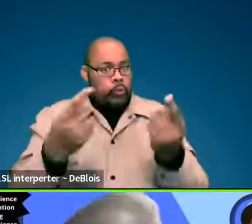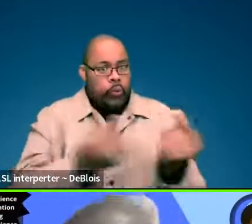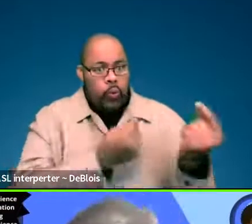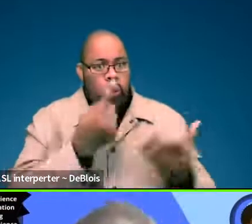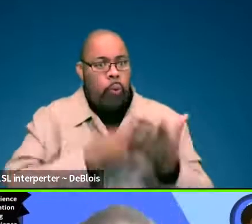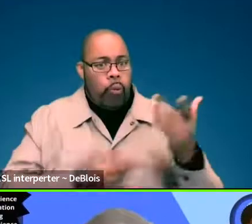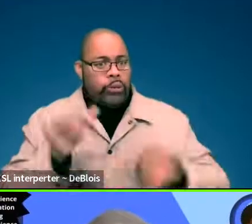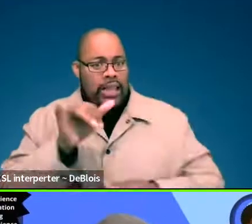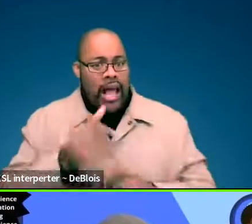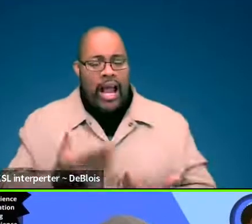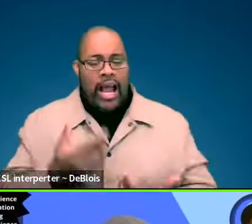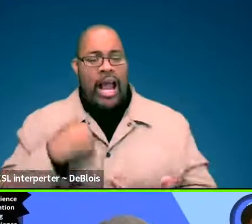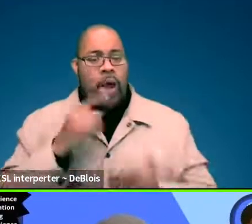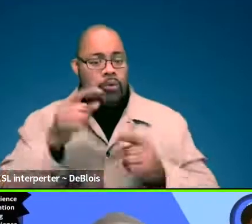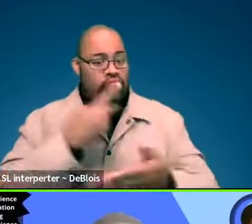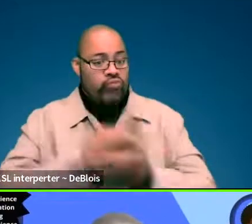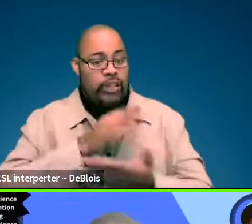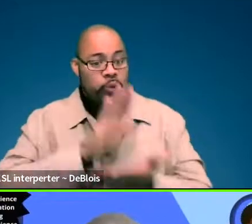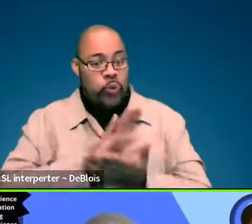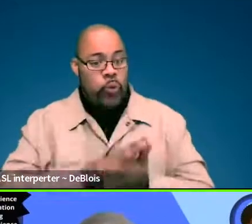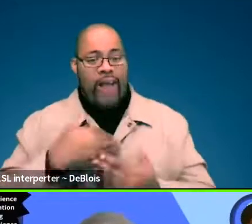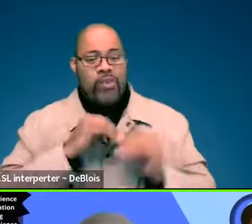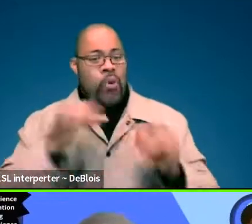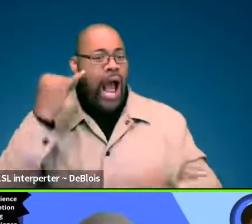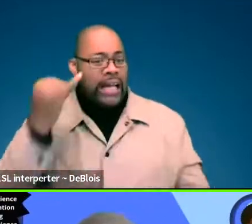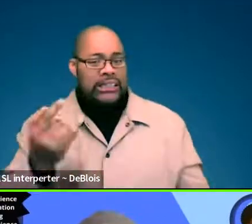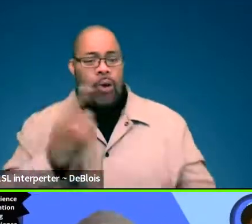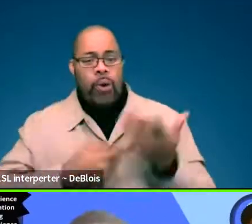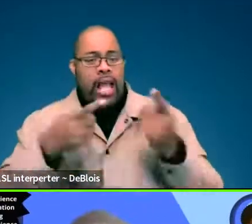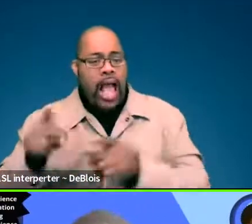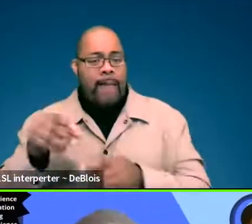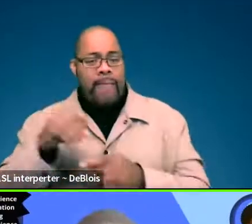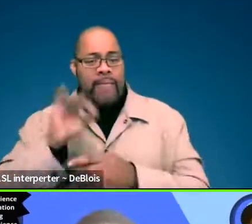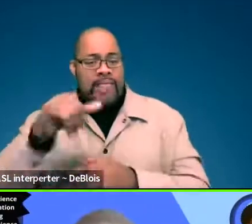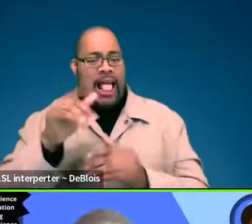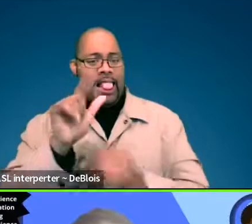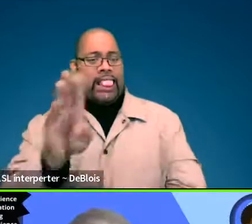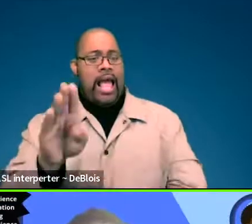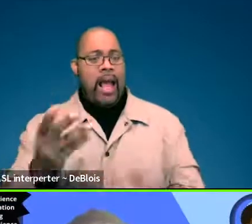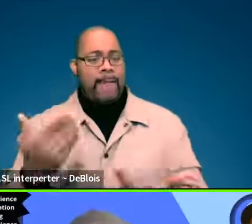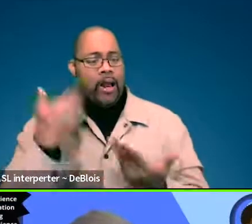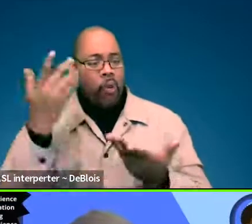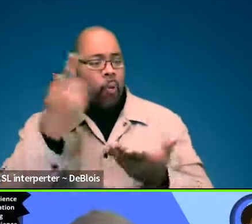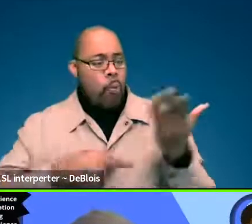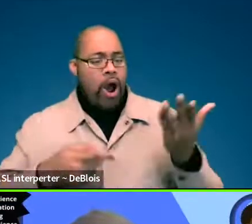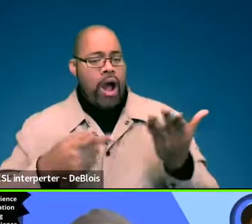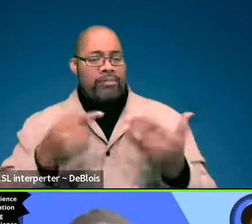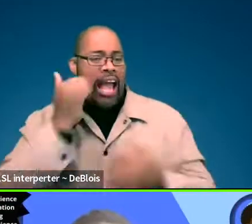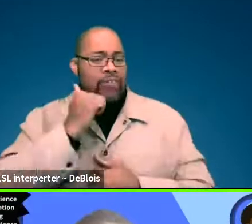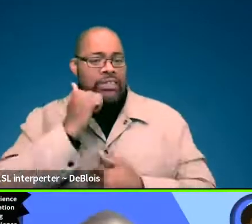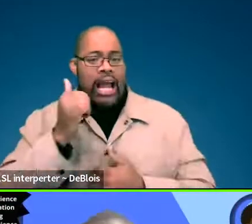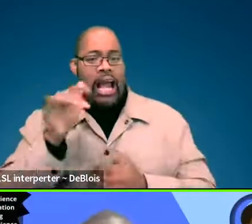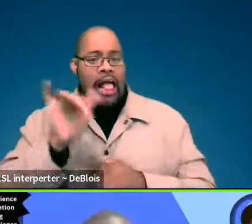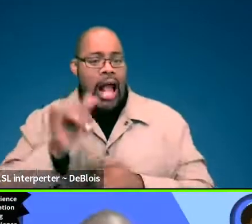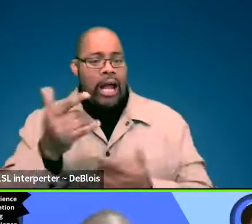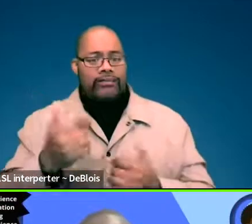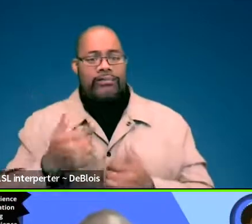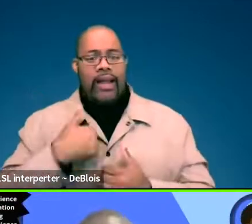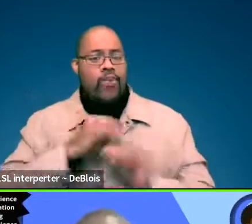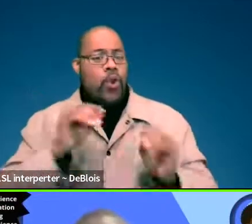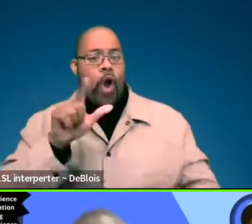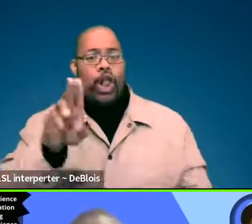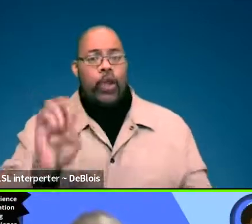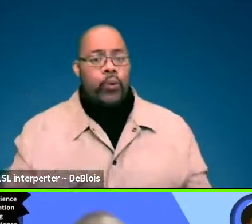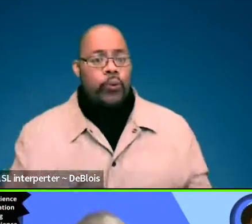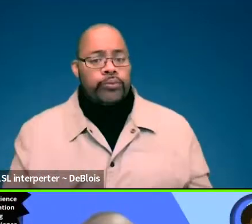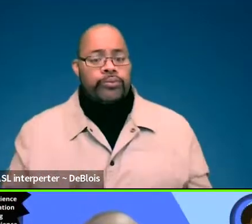what it was like. When I went to grad school, I had no idea what was happening at that lab. I didn't know what the day-to-day was like. I had no